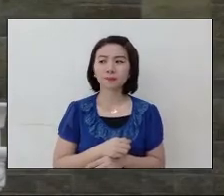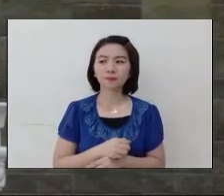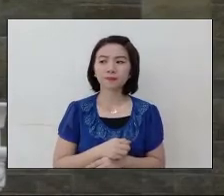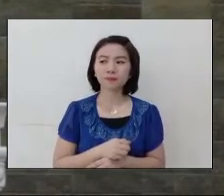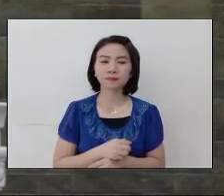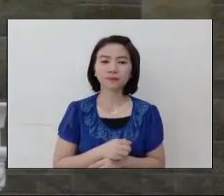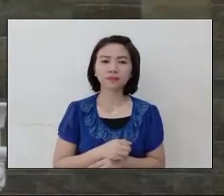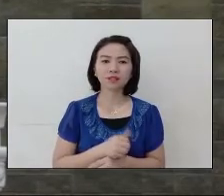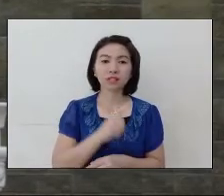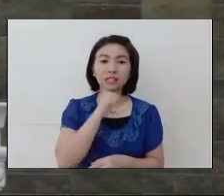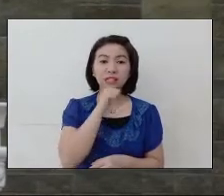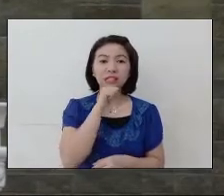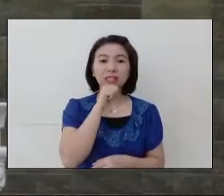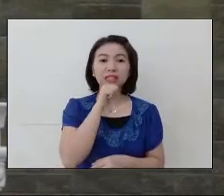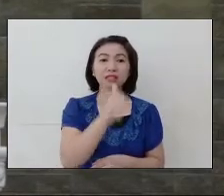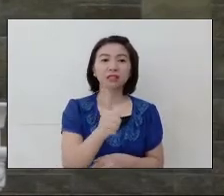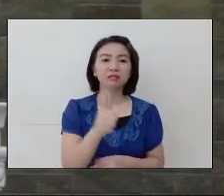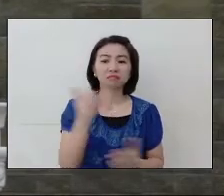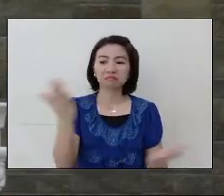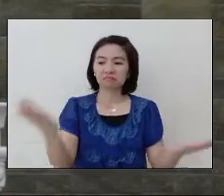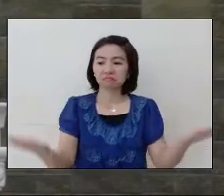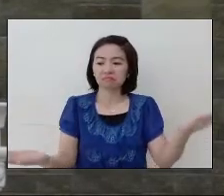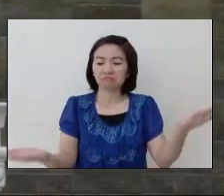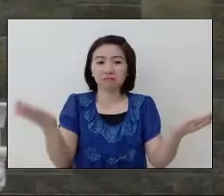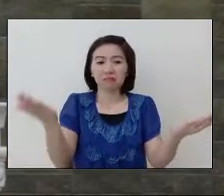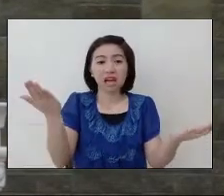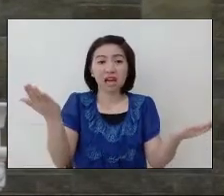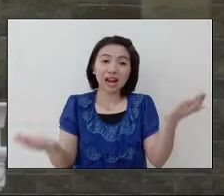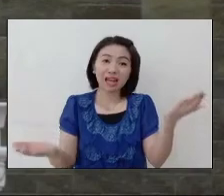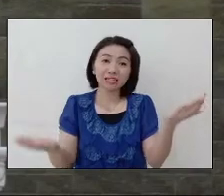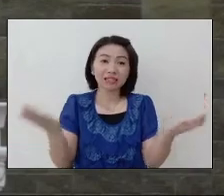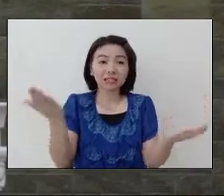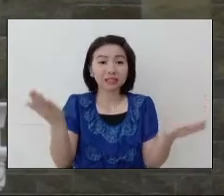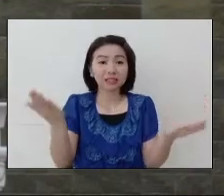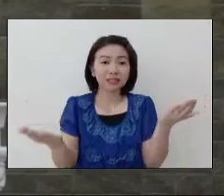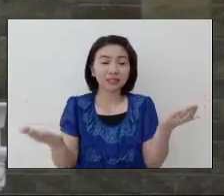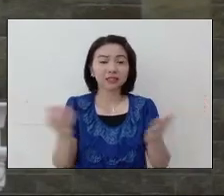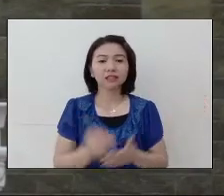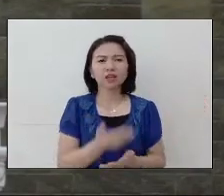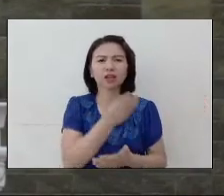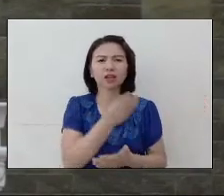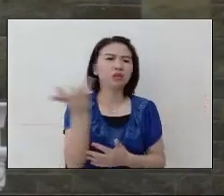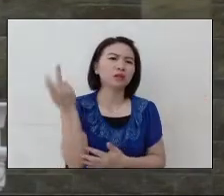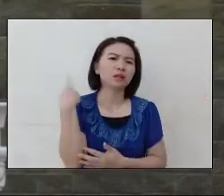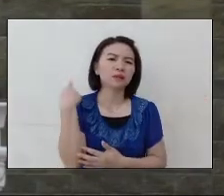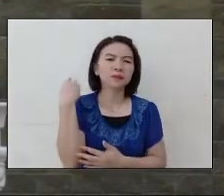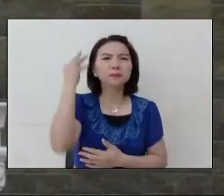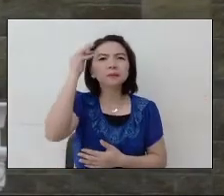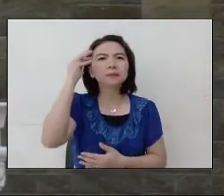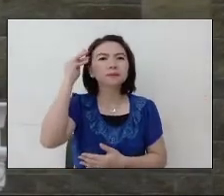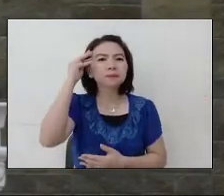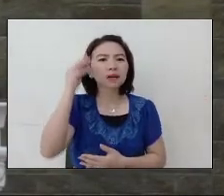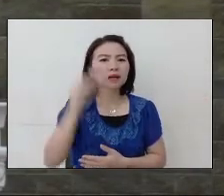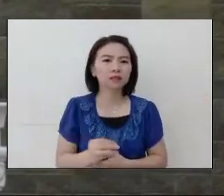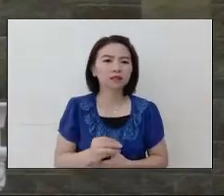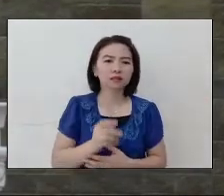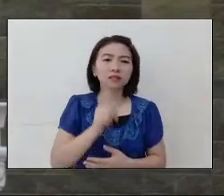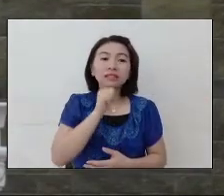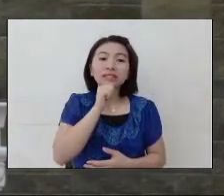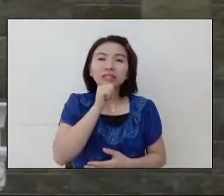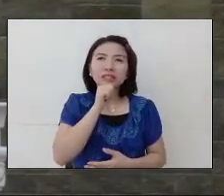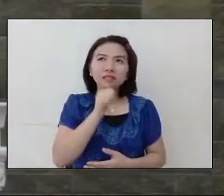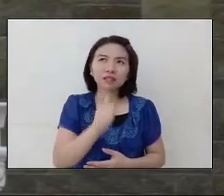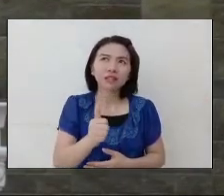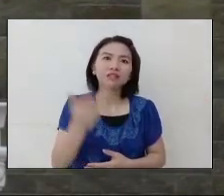Hindi fair. See that? You've got a mind that has no good report.